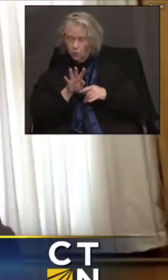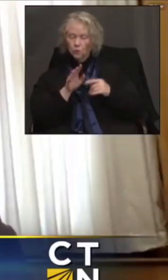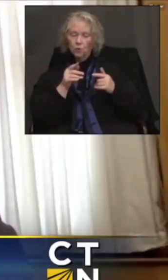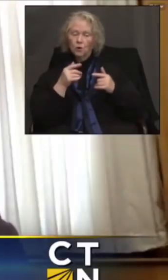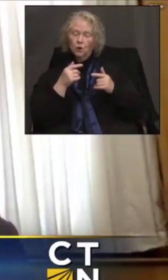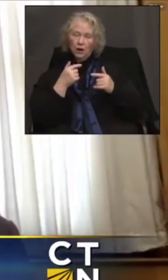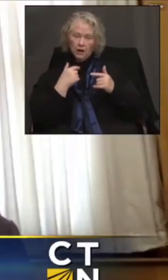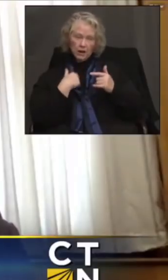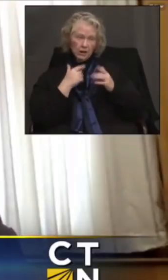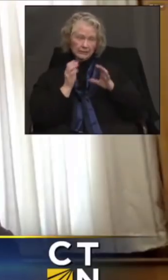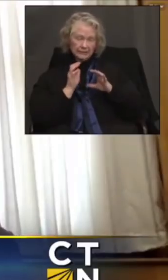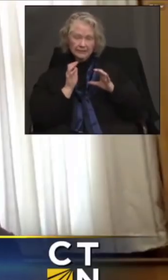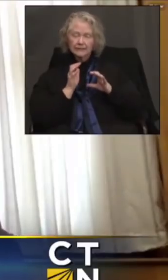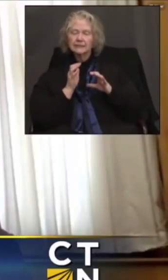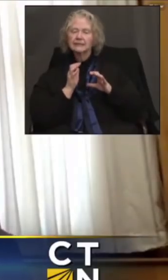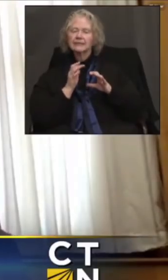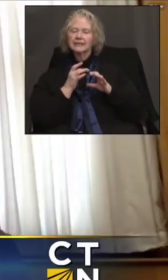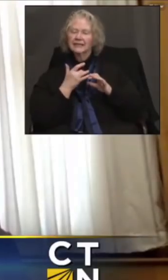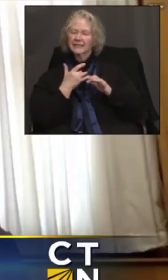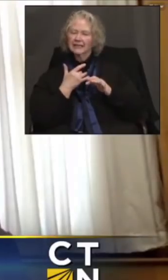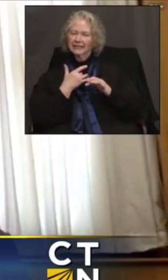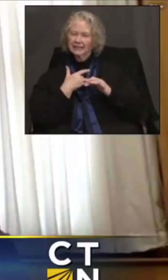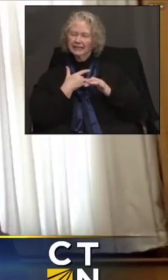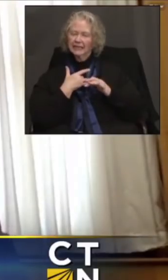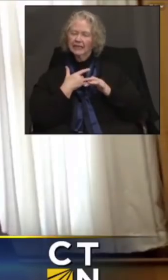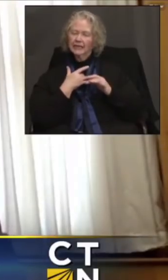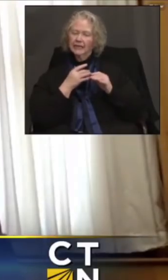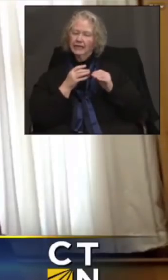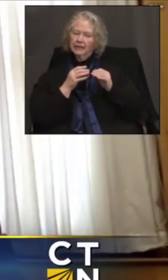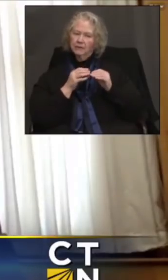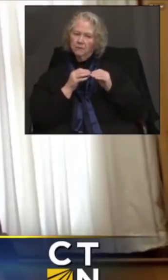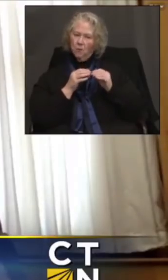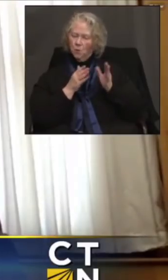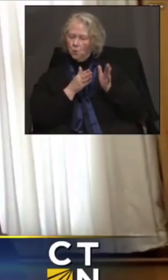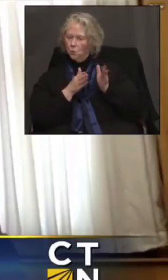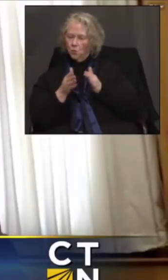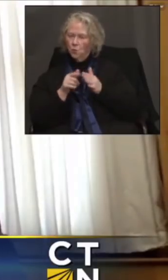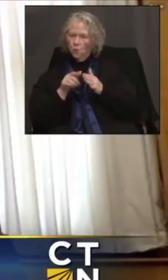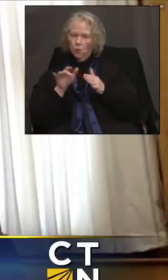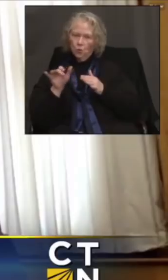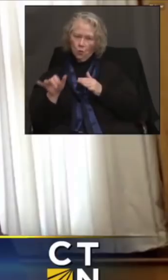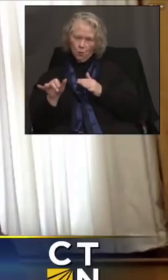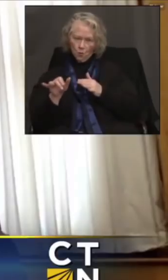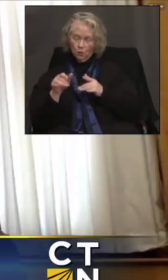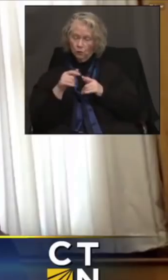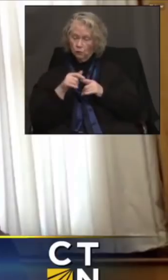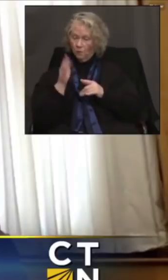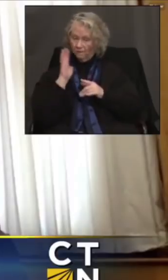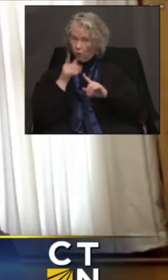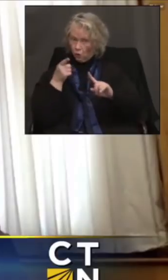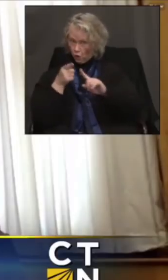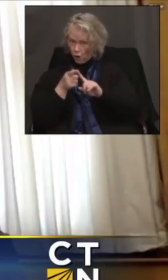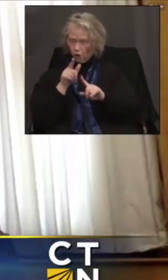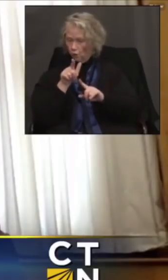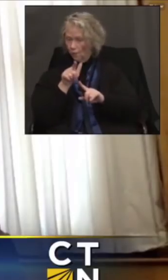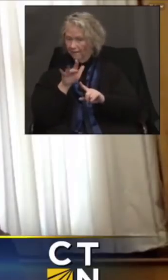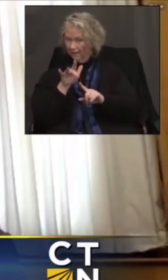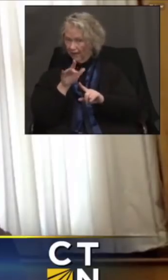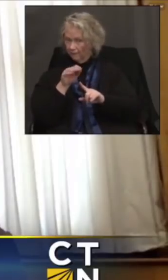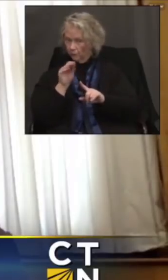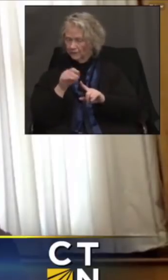that we're searching, it does skew slightly heavier into those SVI zip codes. So the target went from 25% to